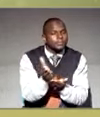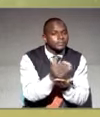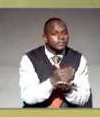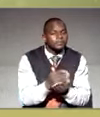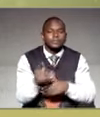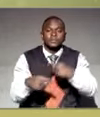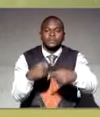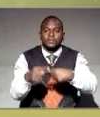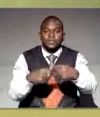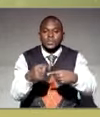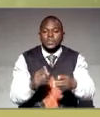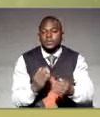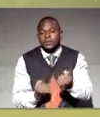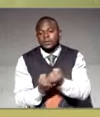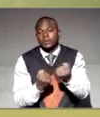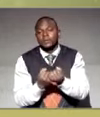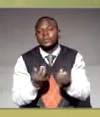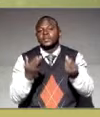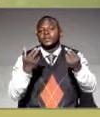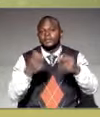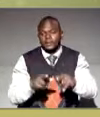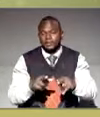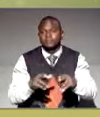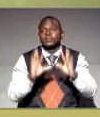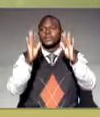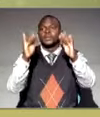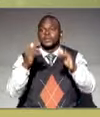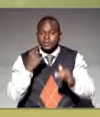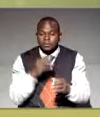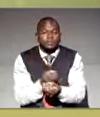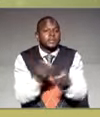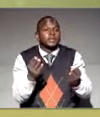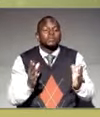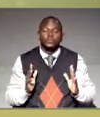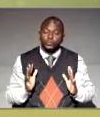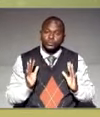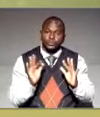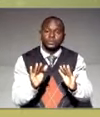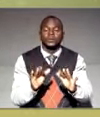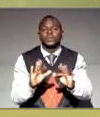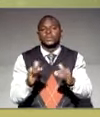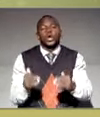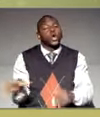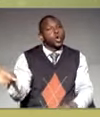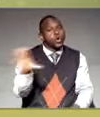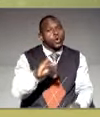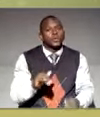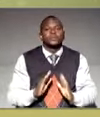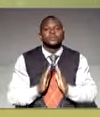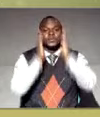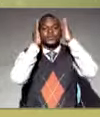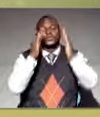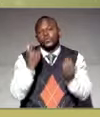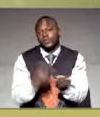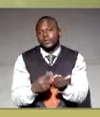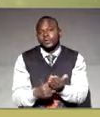to go to support this occasion. This occasion brings many people. It's going to bring all the bishops of Uganda,